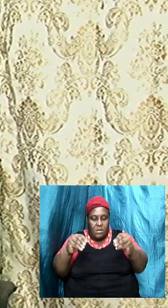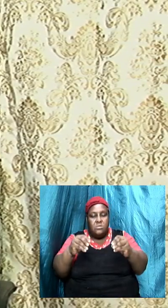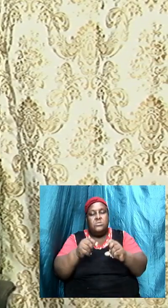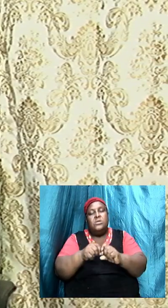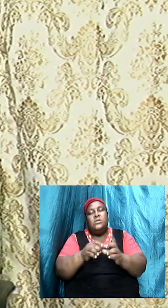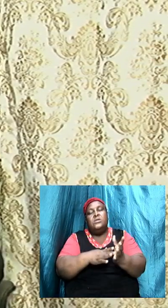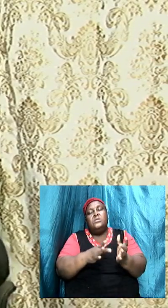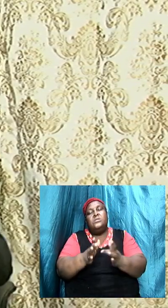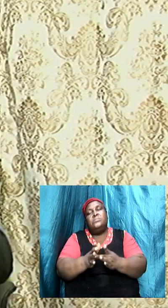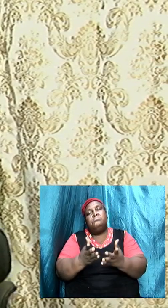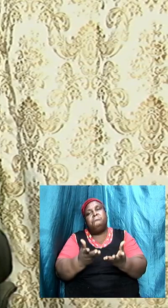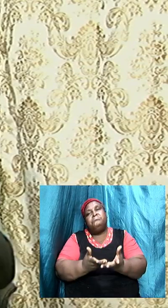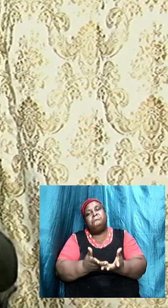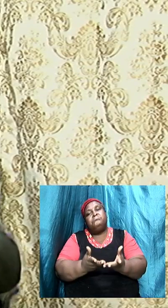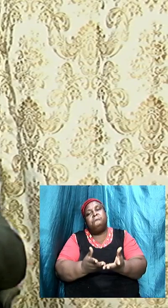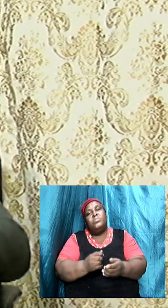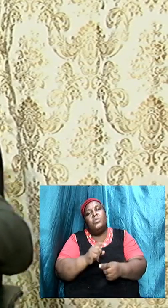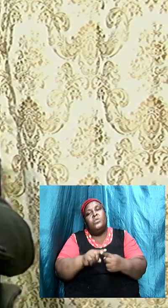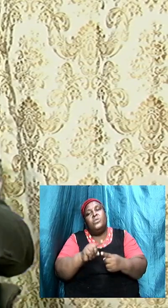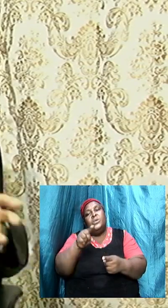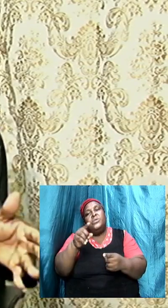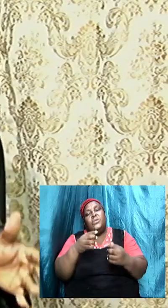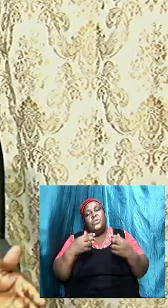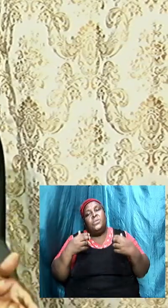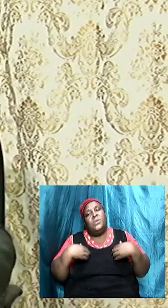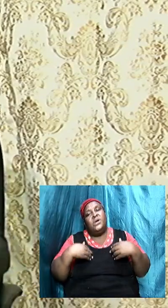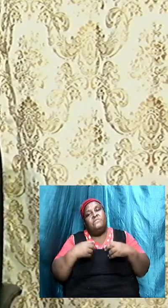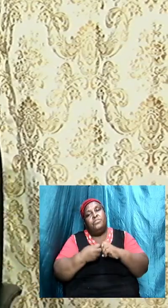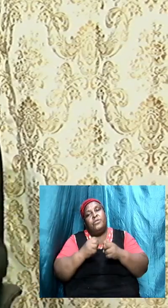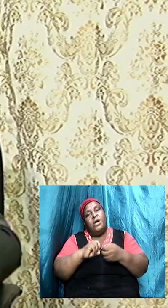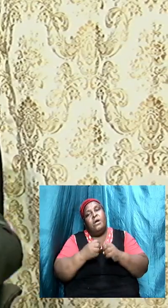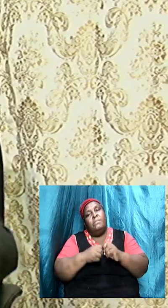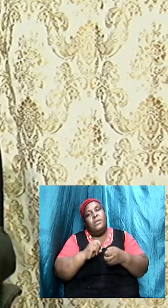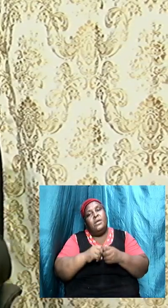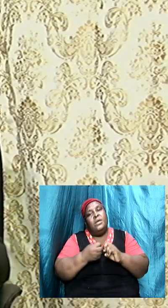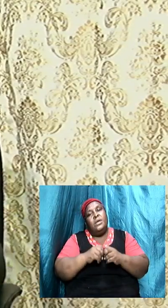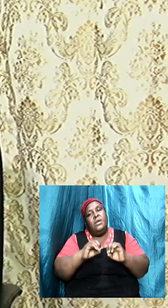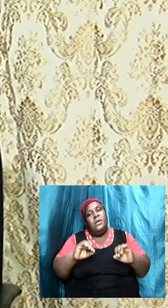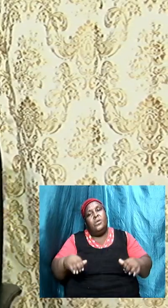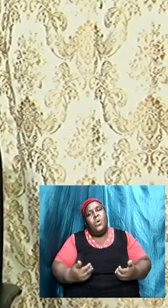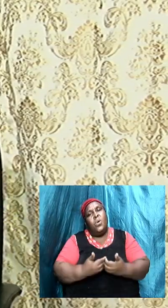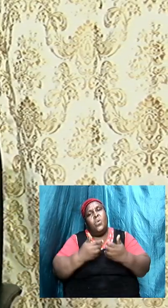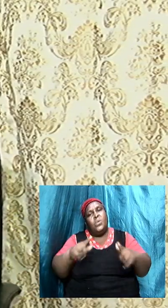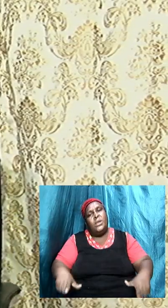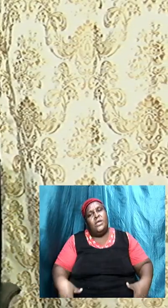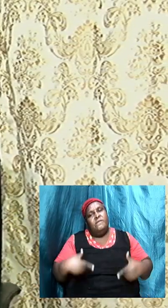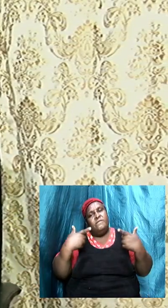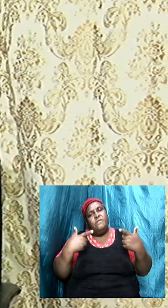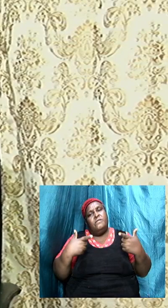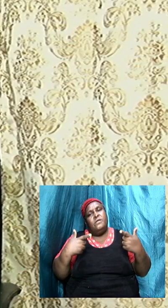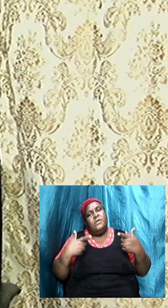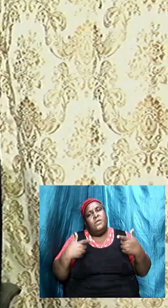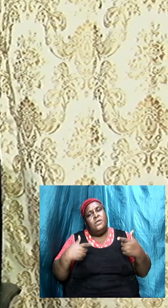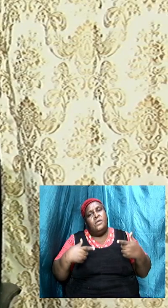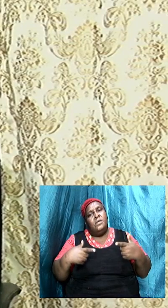can be biblical. So when you have issues, issues in life, issues in how we live, it can fall